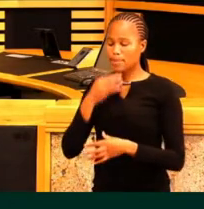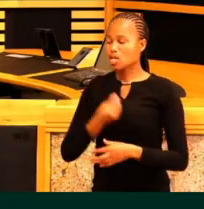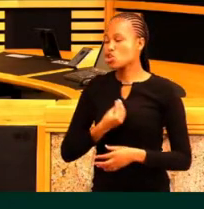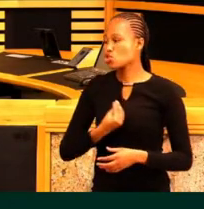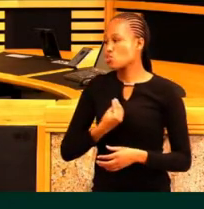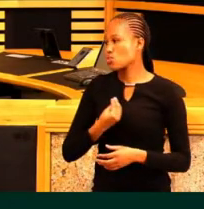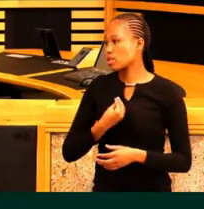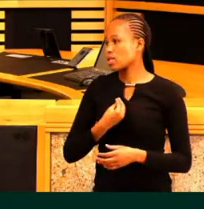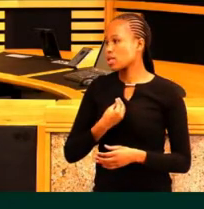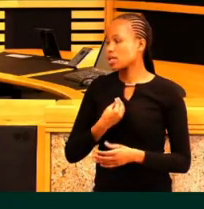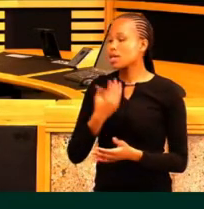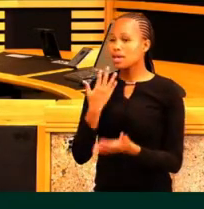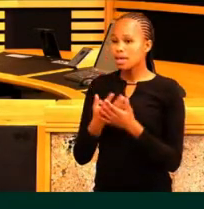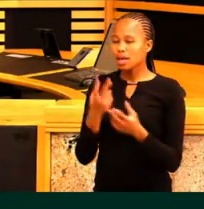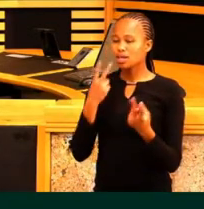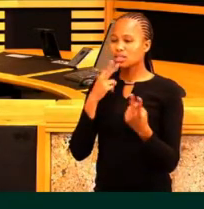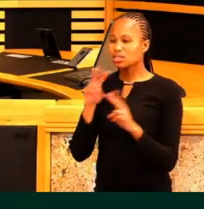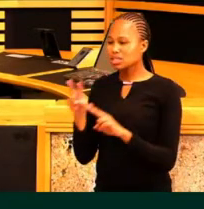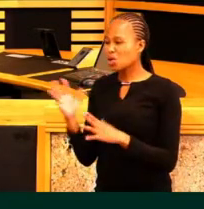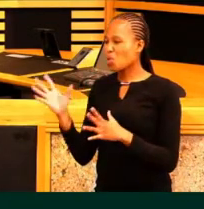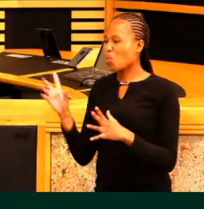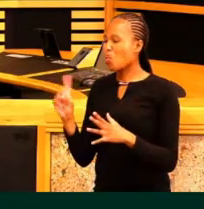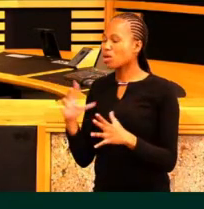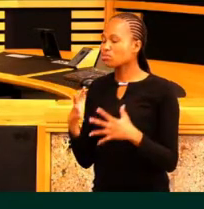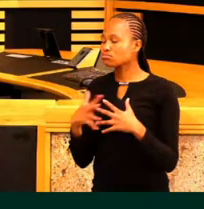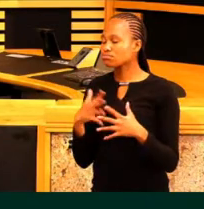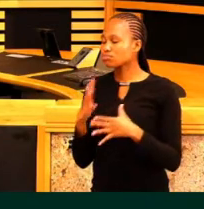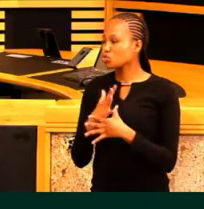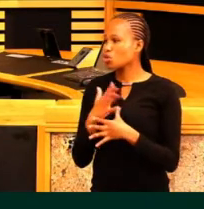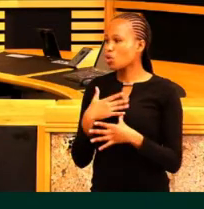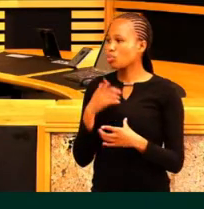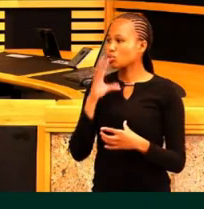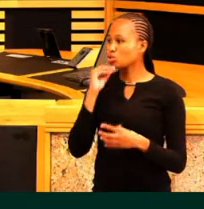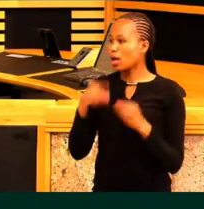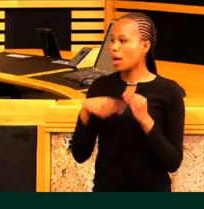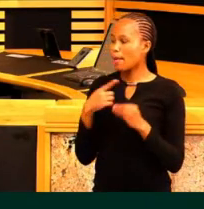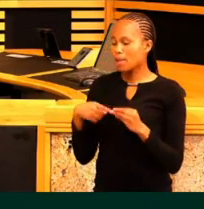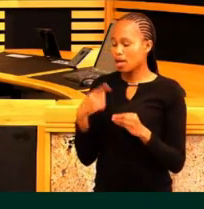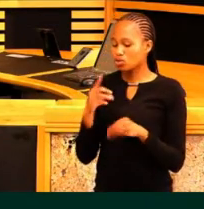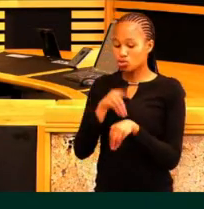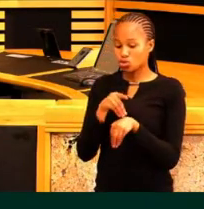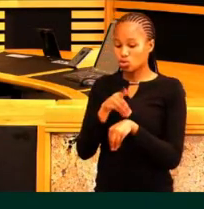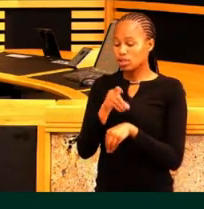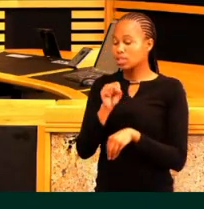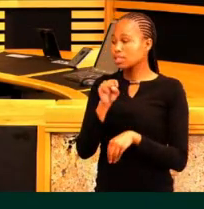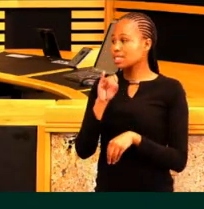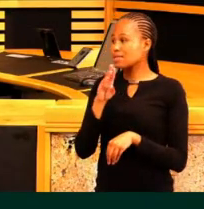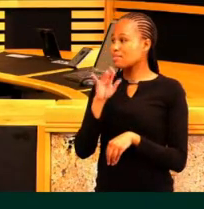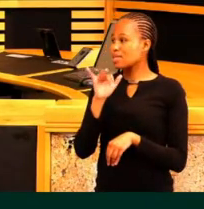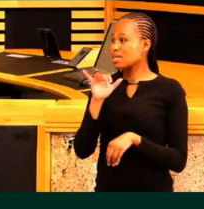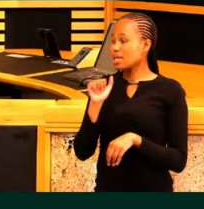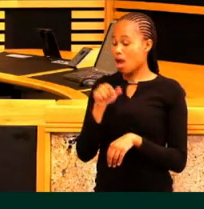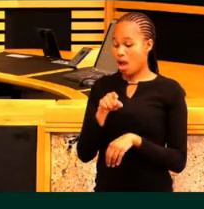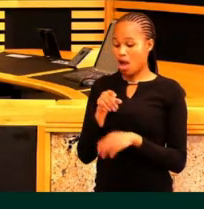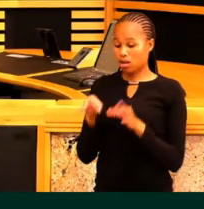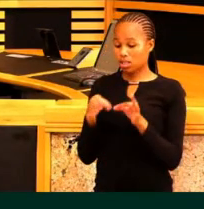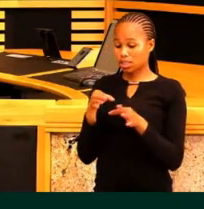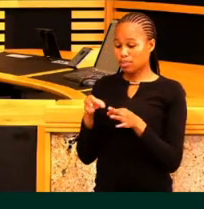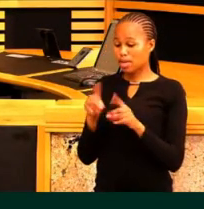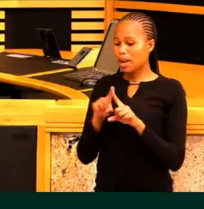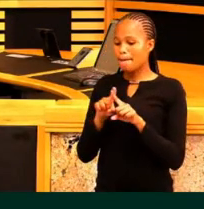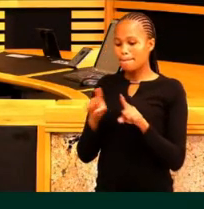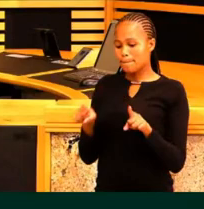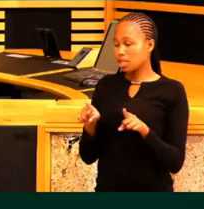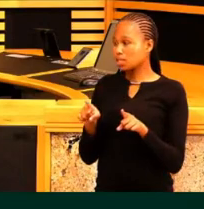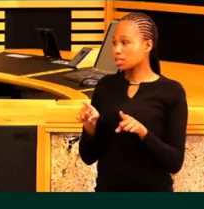you can begin to look at what kind of jobs are we talking about as Dr sibia doliga indicated but there